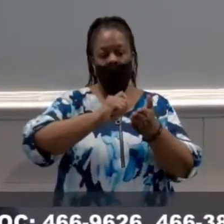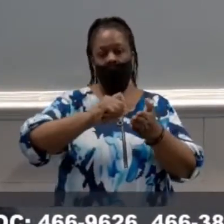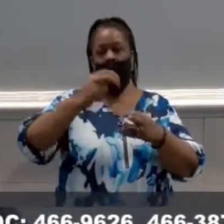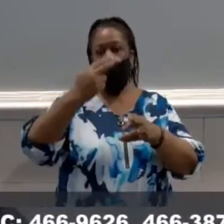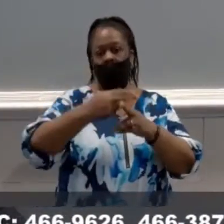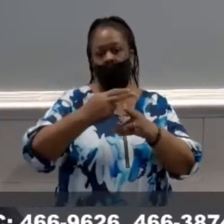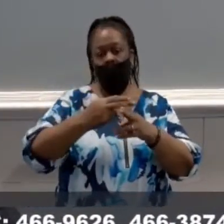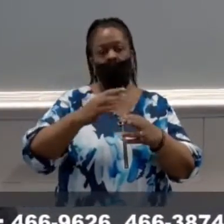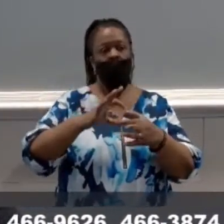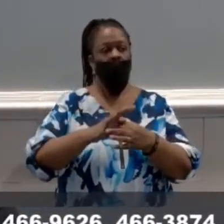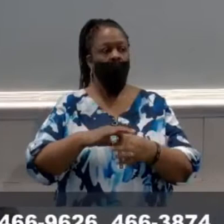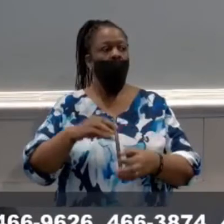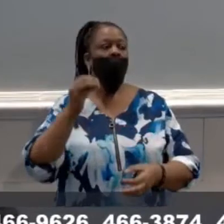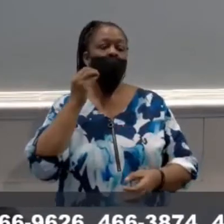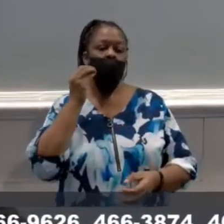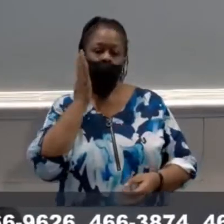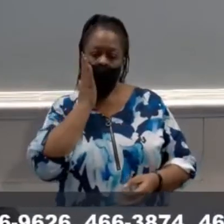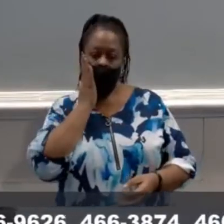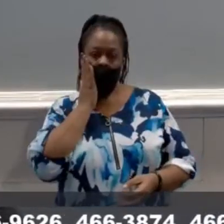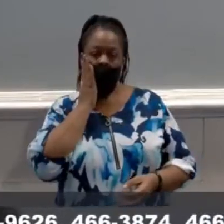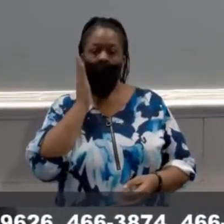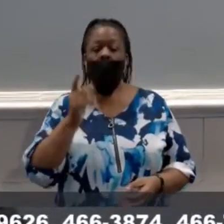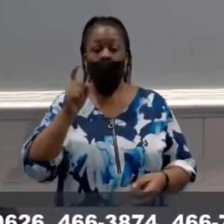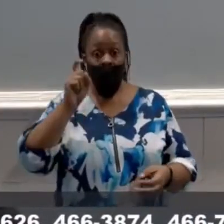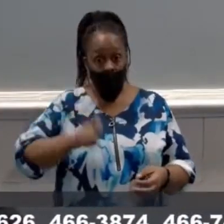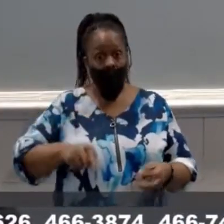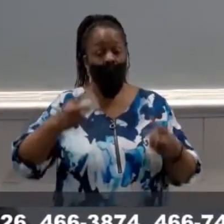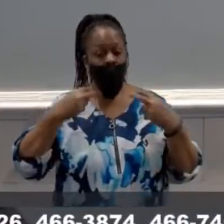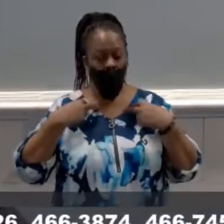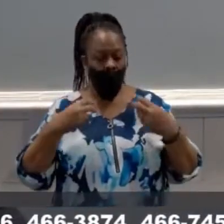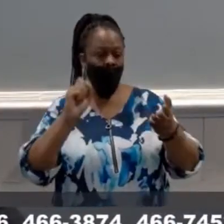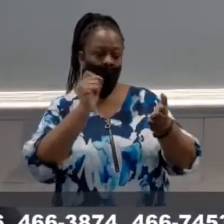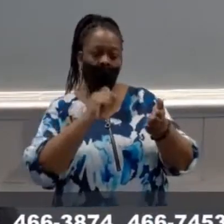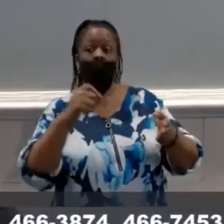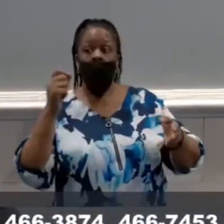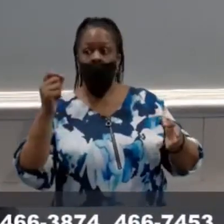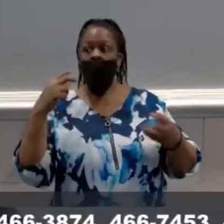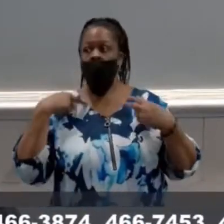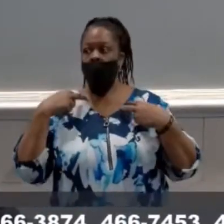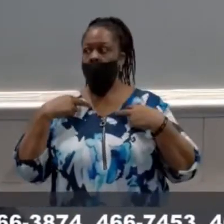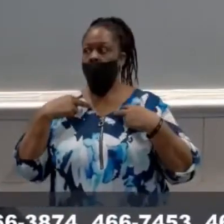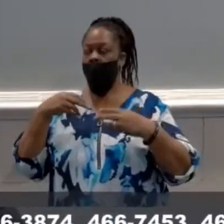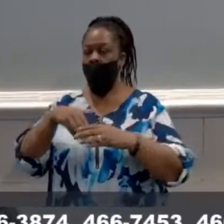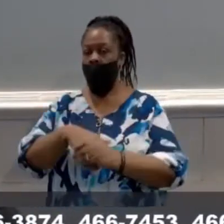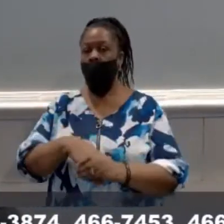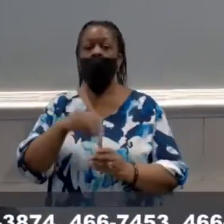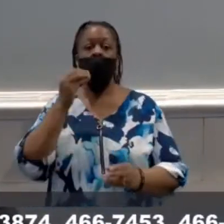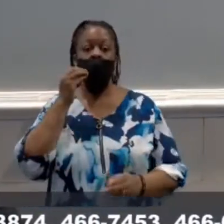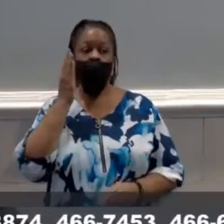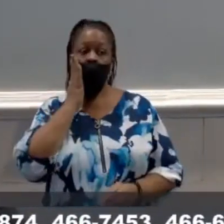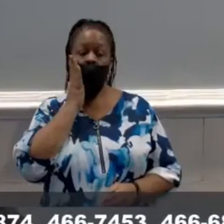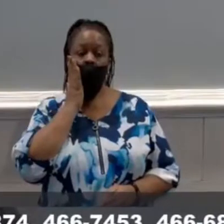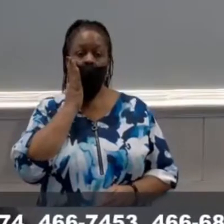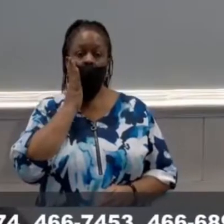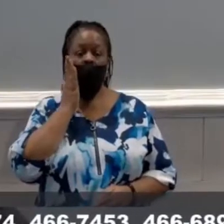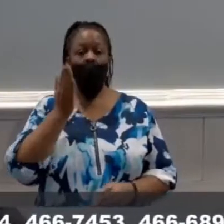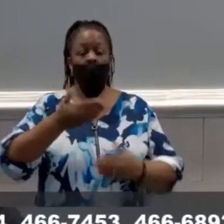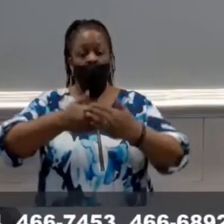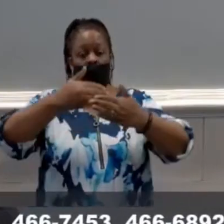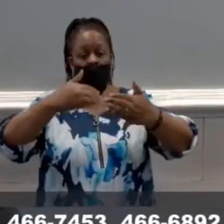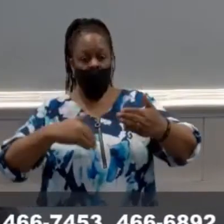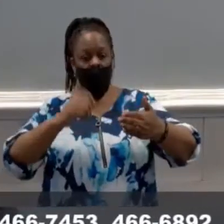that site pre-booked before you complete the form, because you'll be required not only to select the